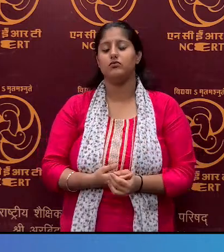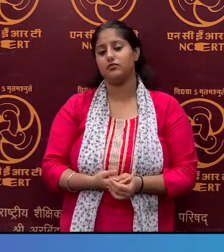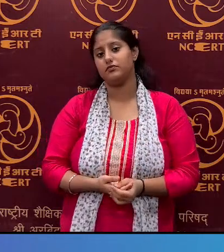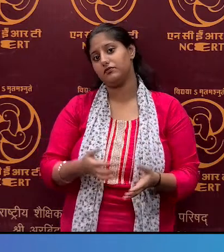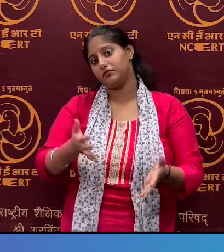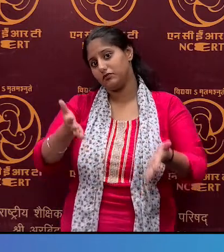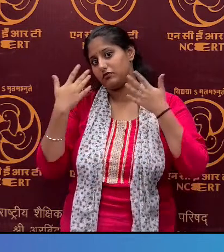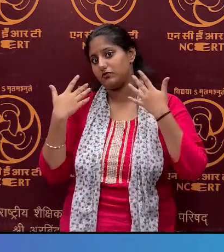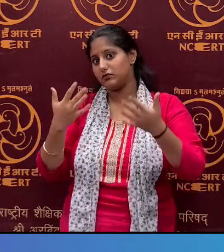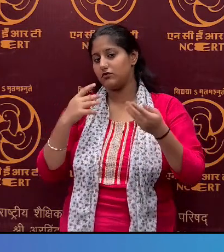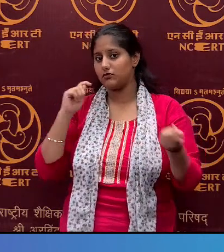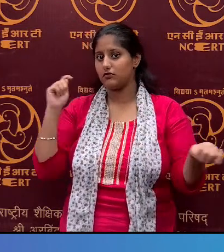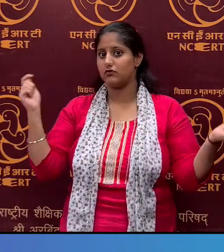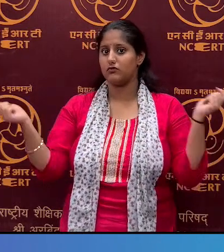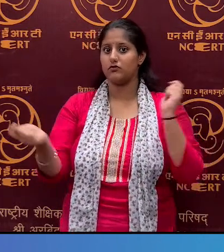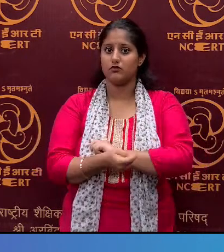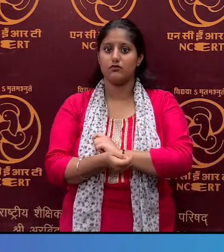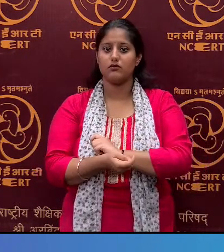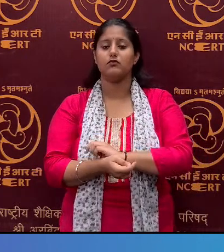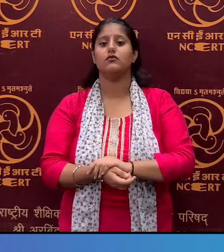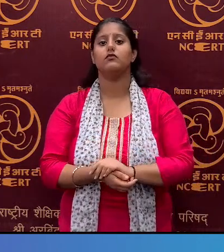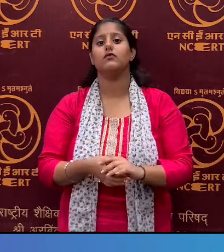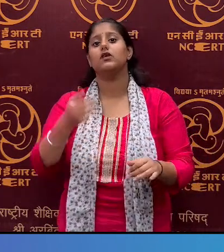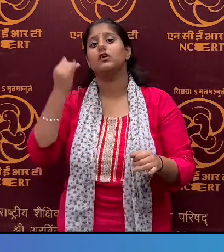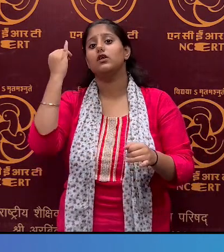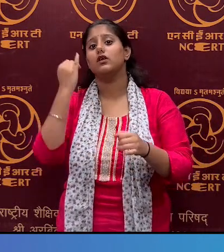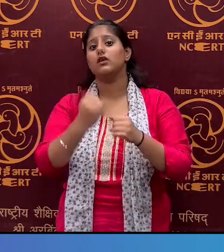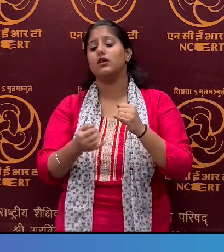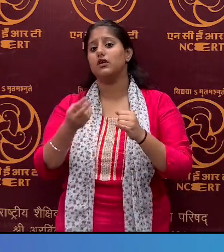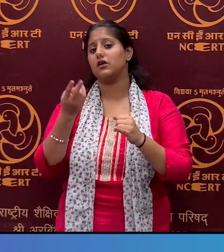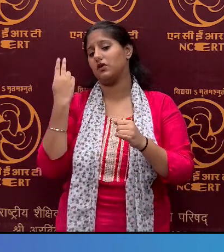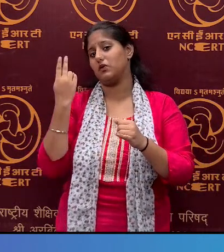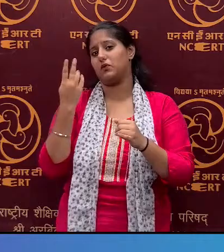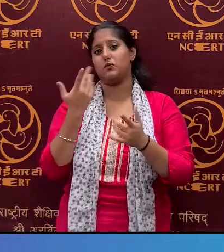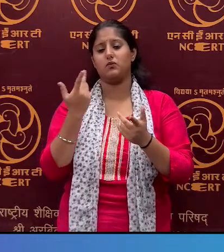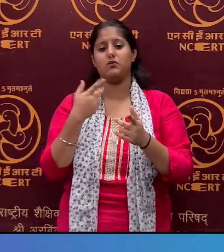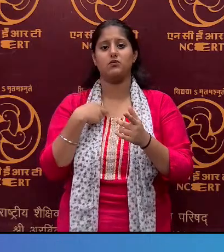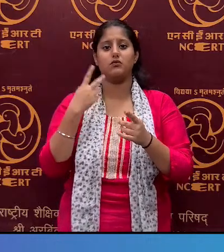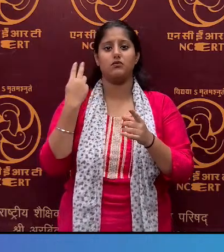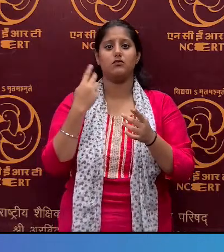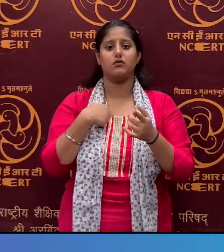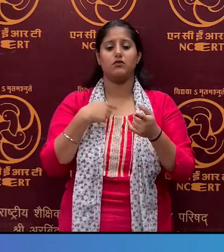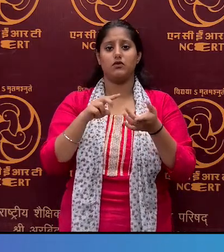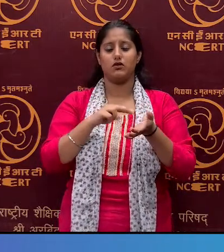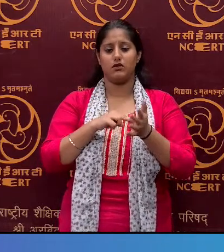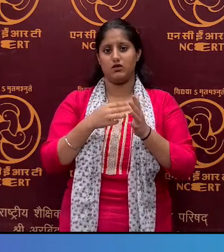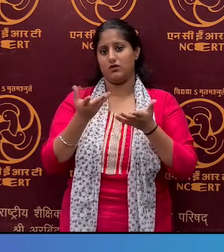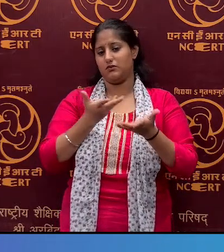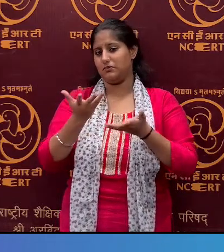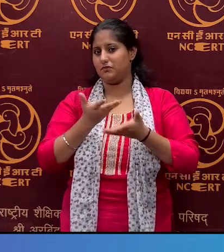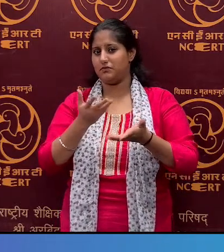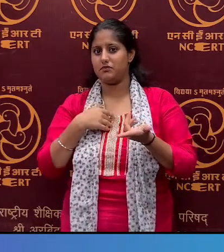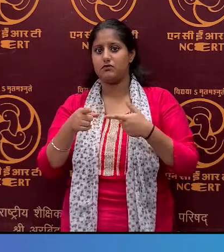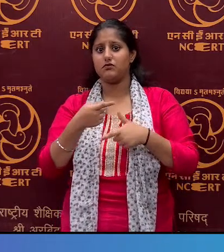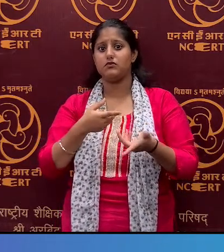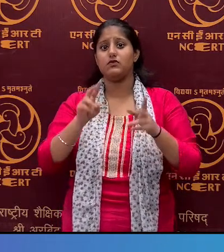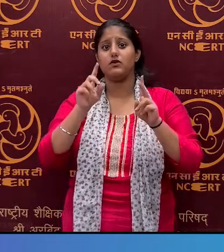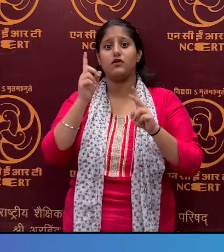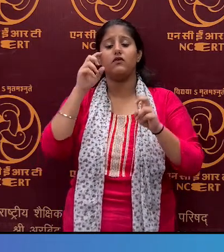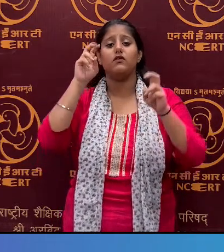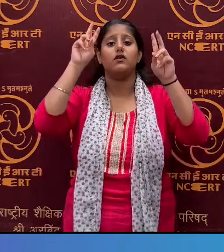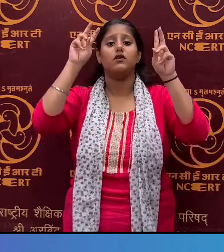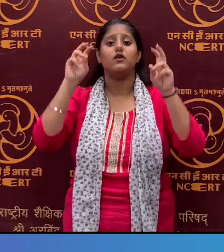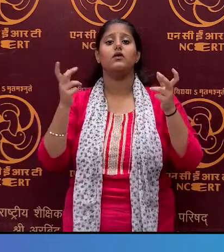Climate change. In last 2 decades, if you just go through with the discussion, it's one of the topic